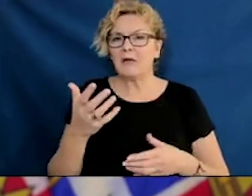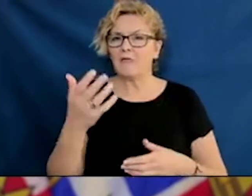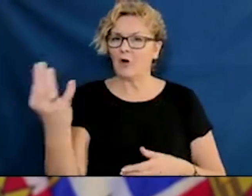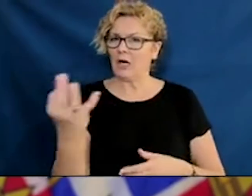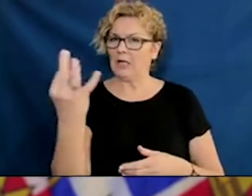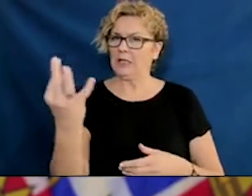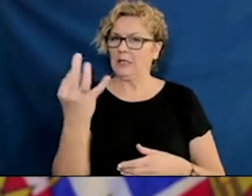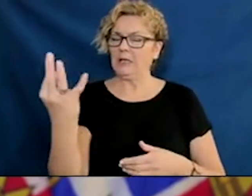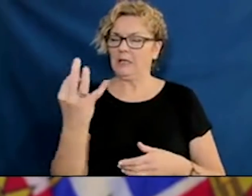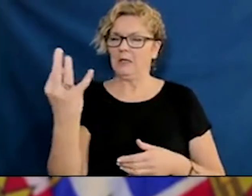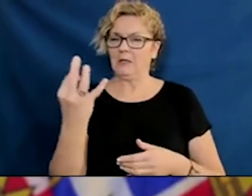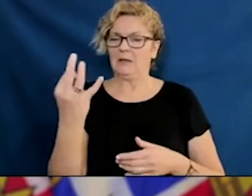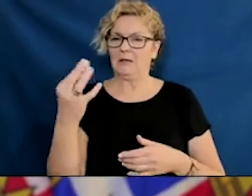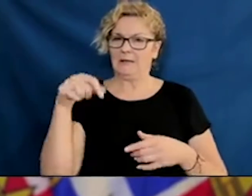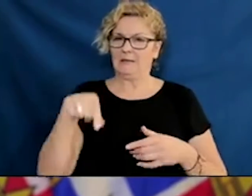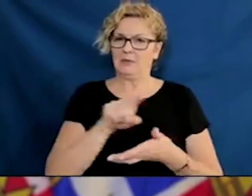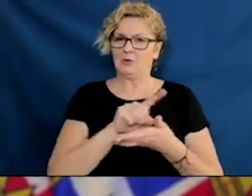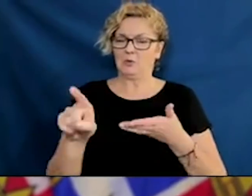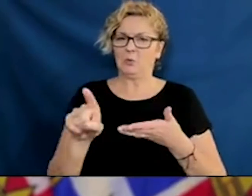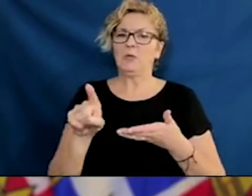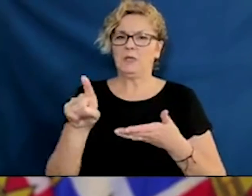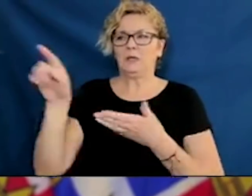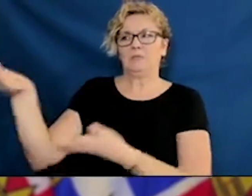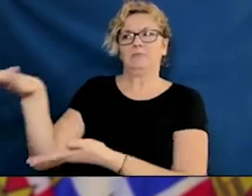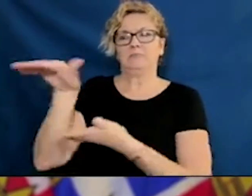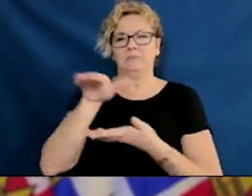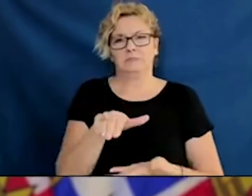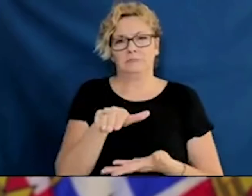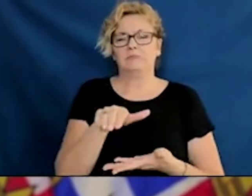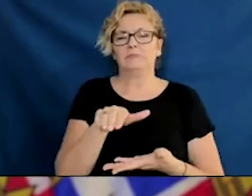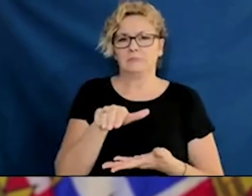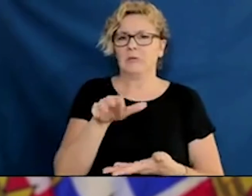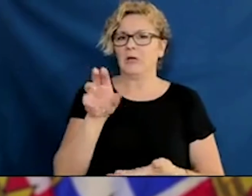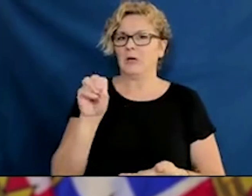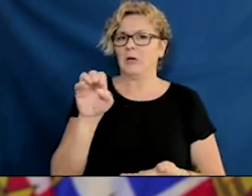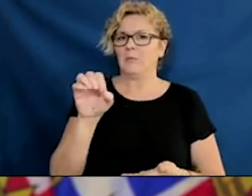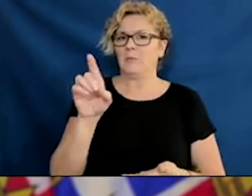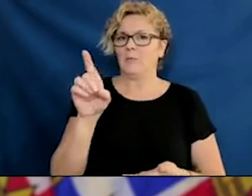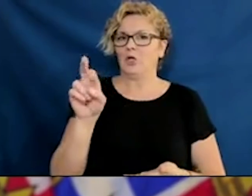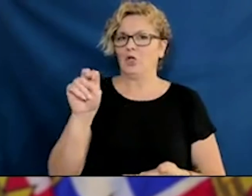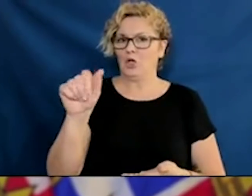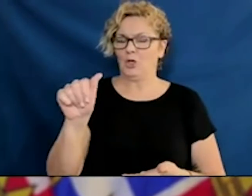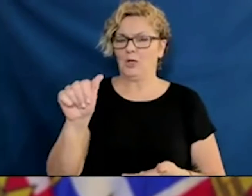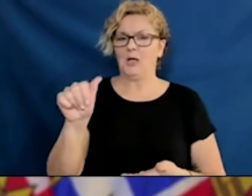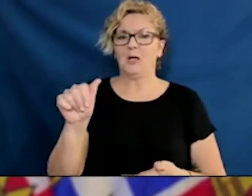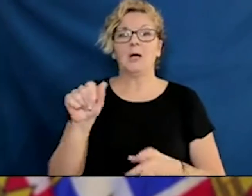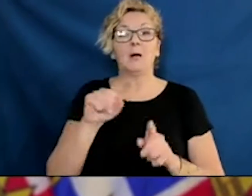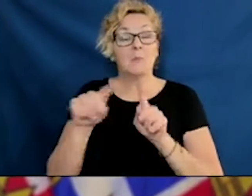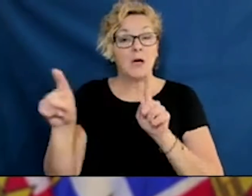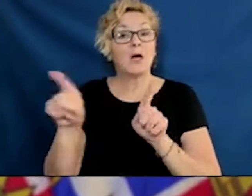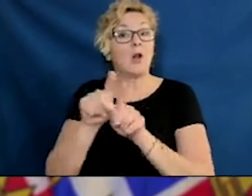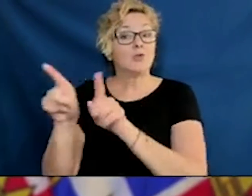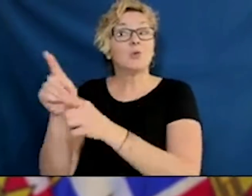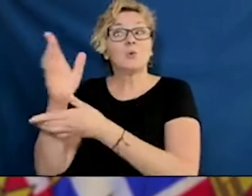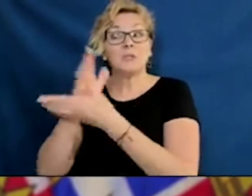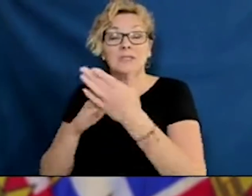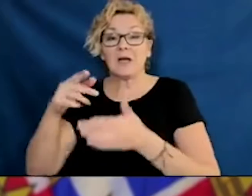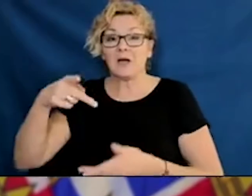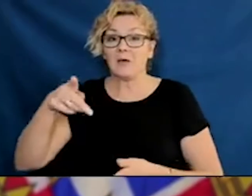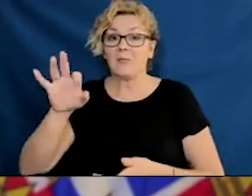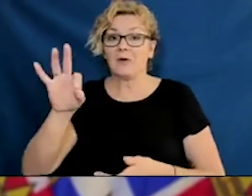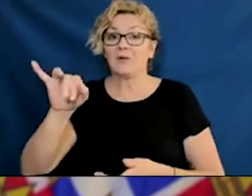week. However, we are expecting a small amount of the Pfizer vaccine to be coming earlier than that. And since the start